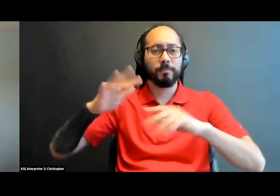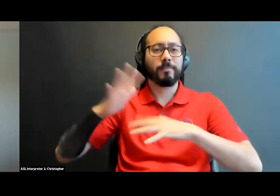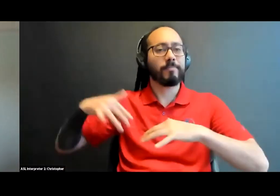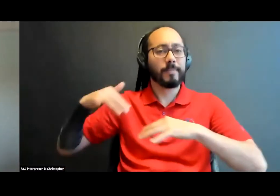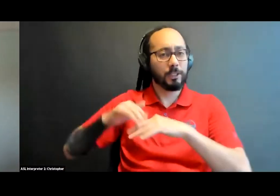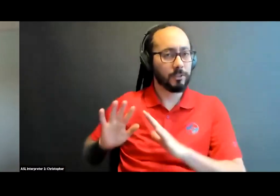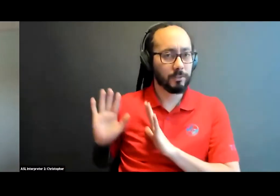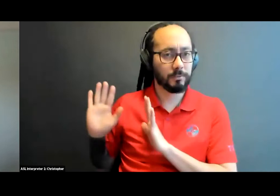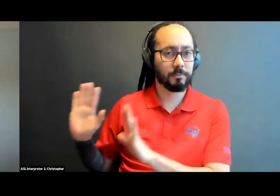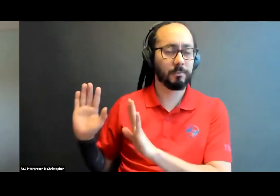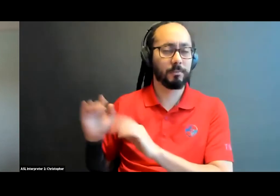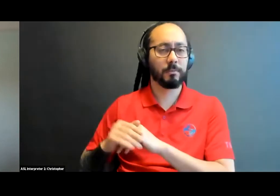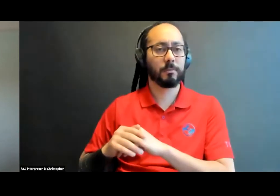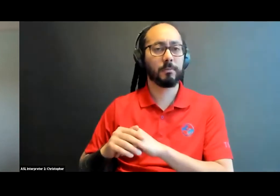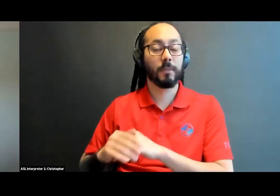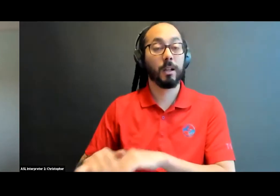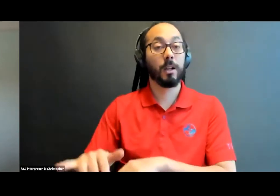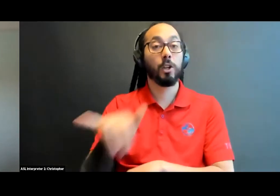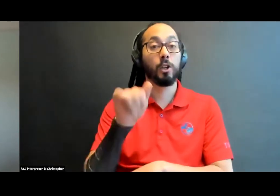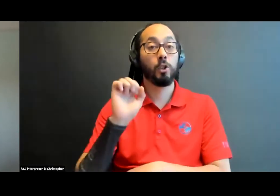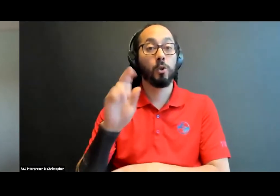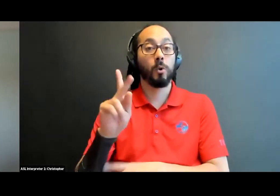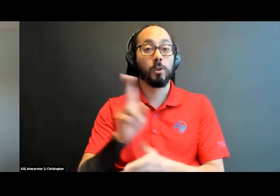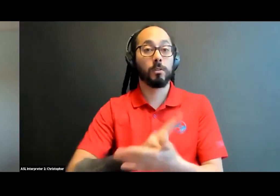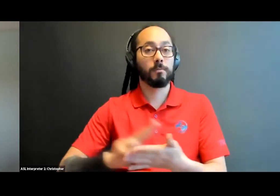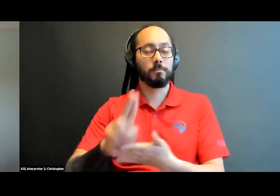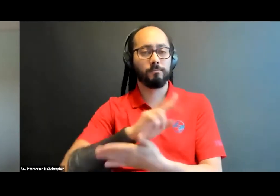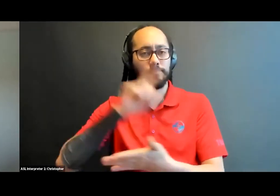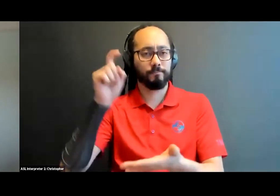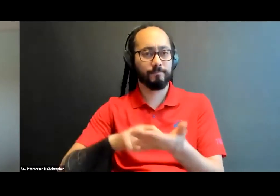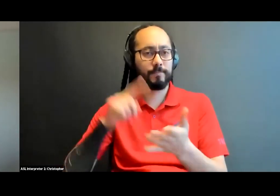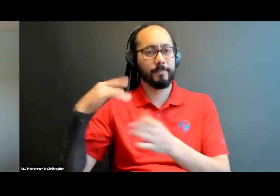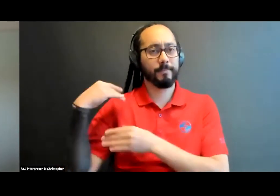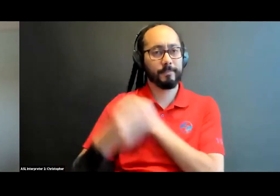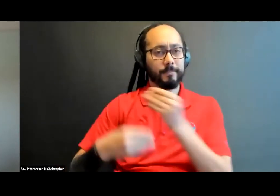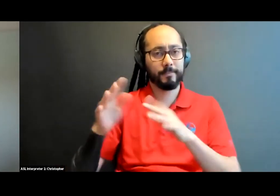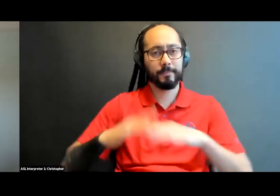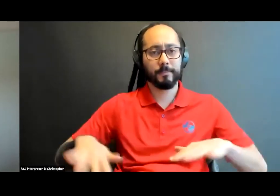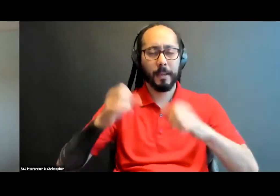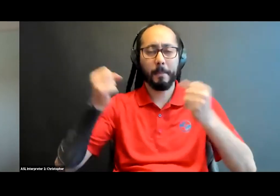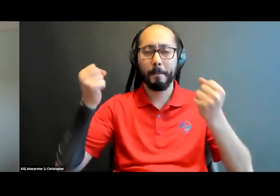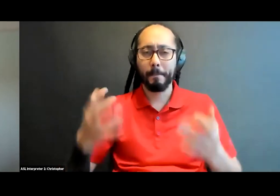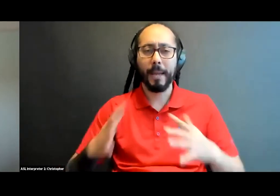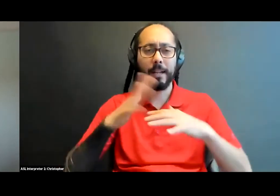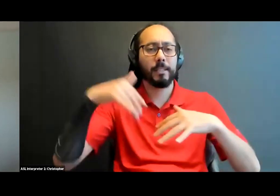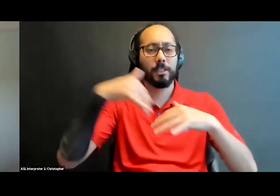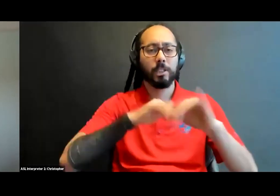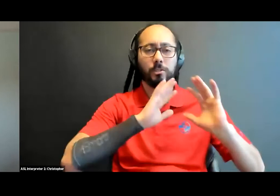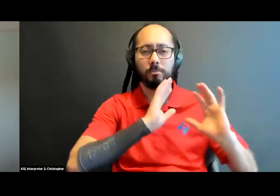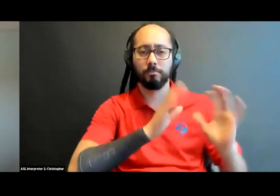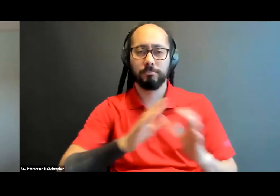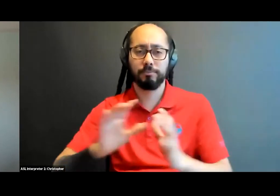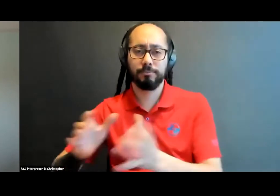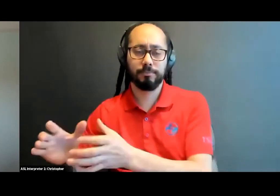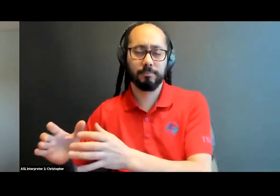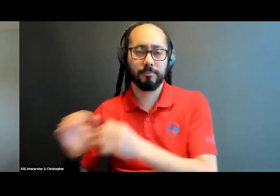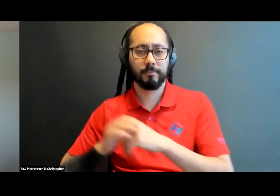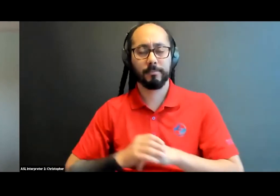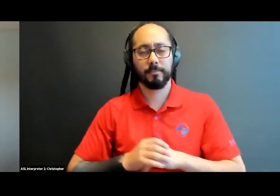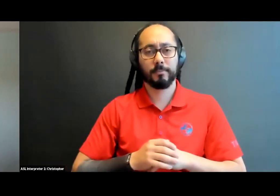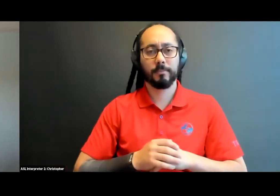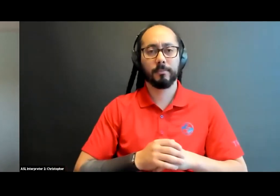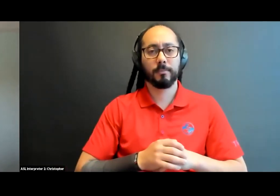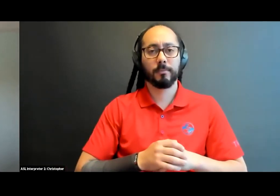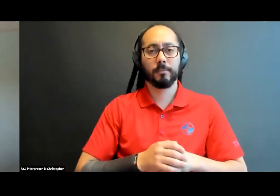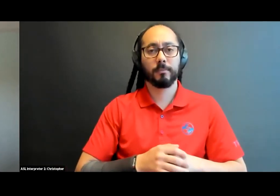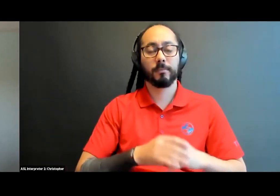University acknowledges its presence on the traditional territories of many Indigenous nations. The area